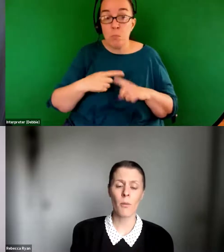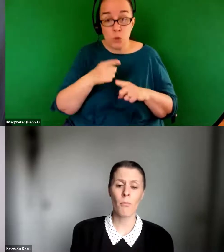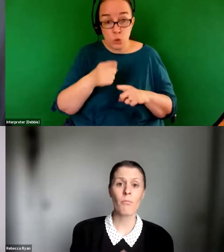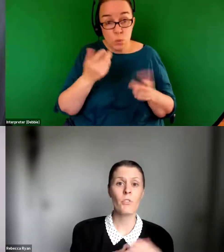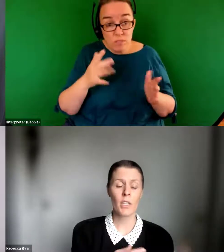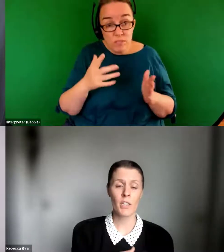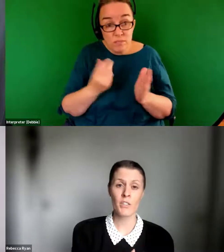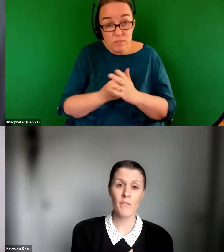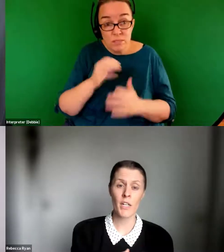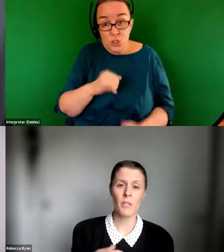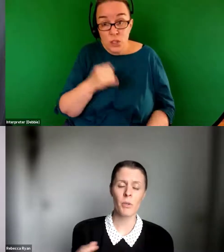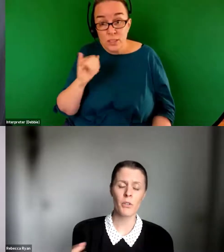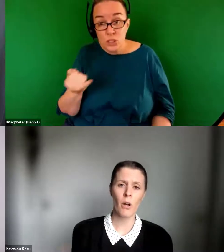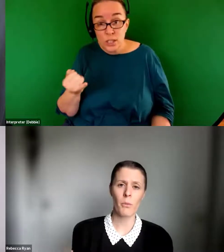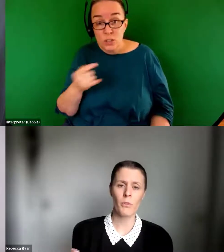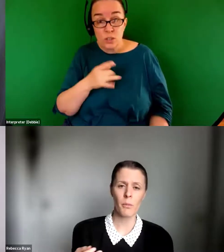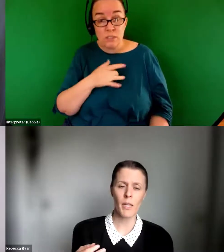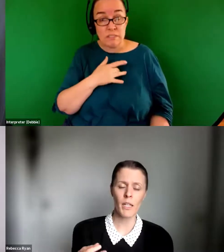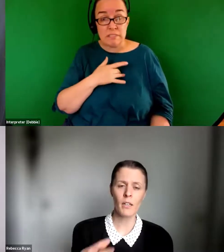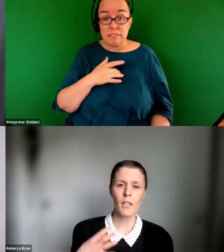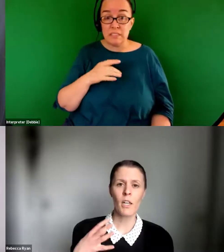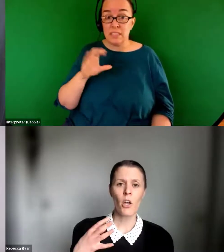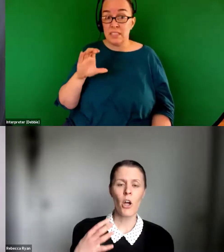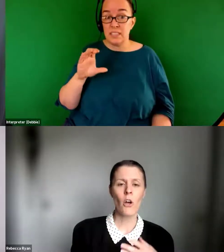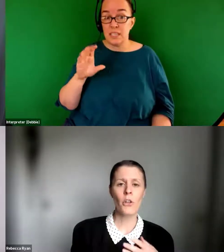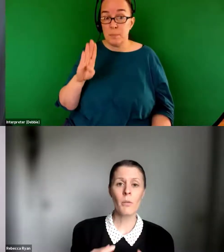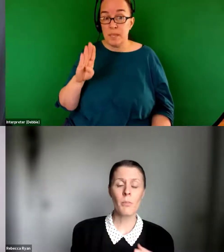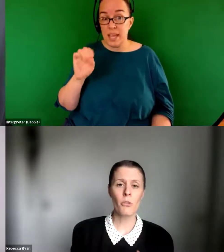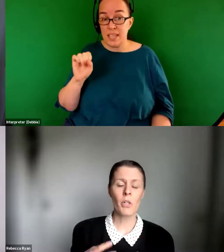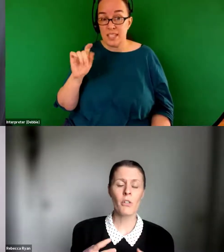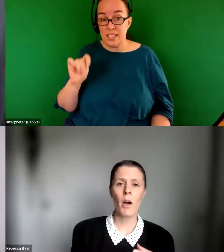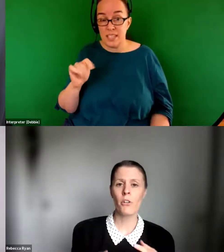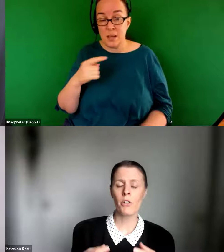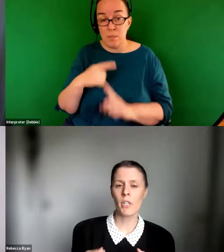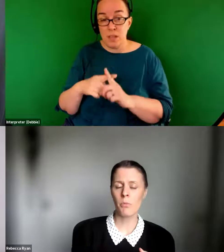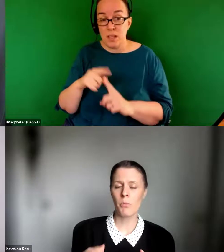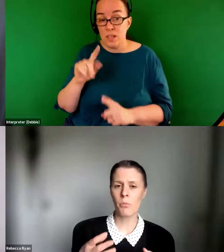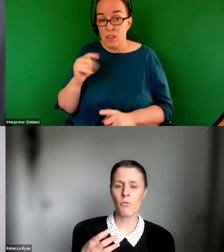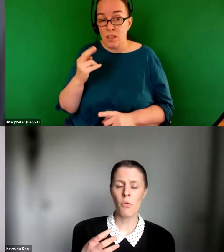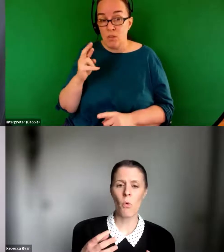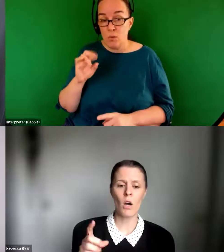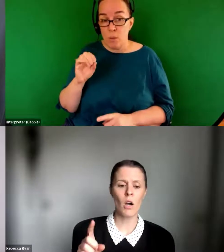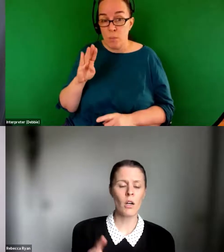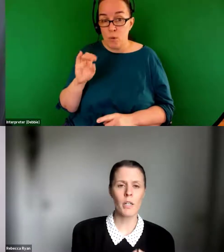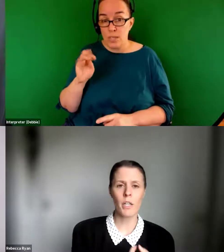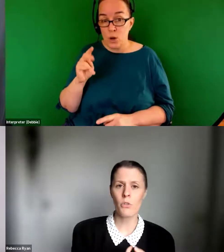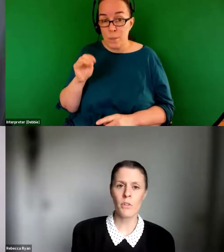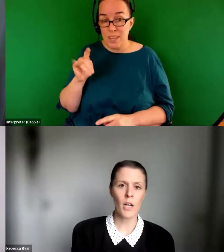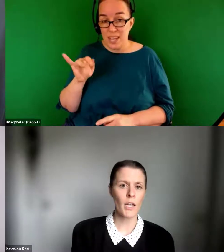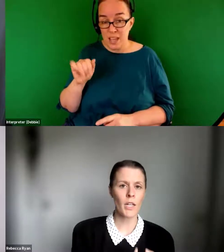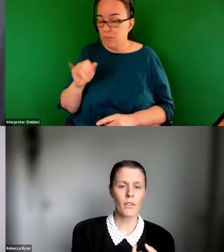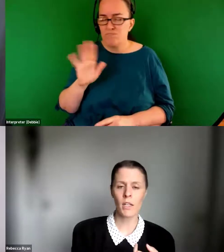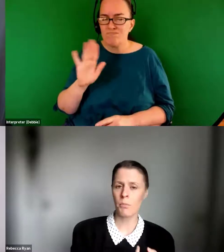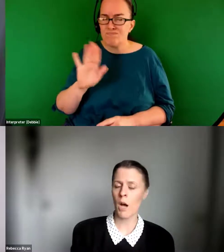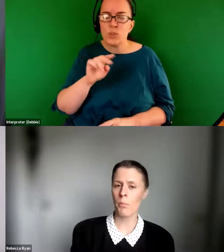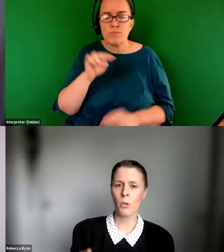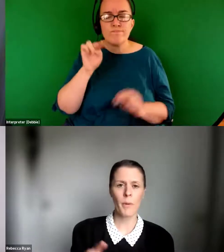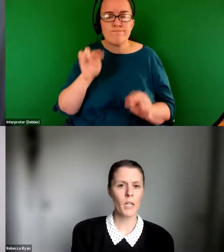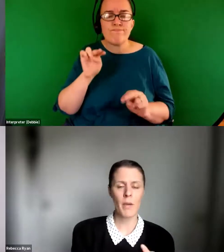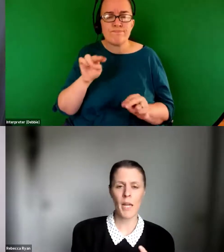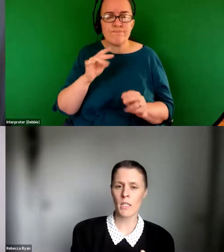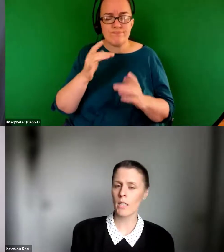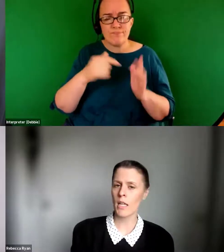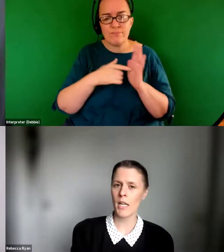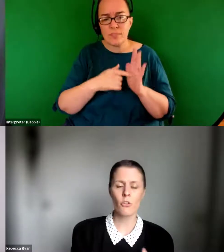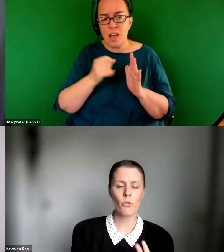about the CVST plus thrombocytopenia, all you're going to be doing is monitoring symptoms for, severe headache, that abdominal